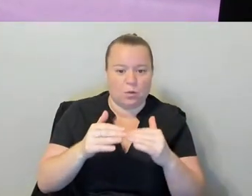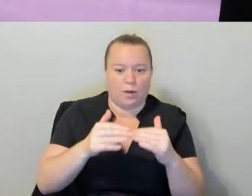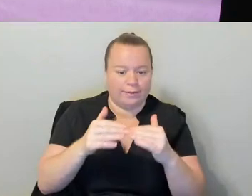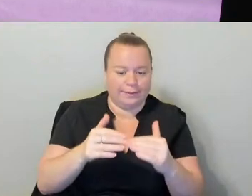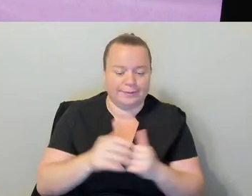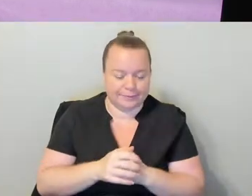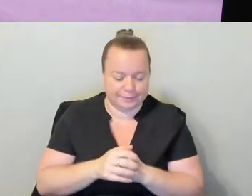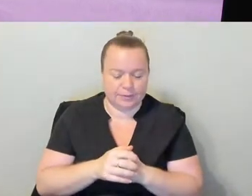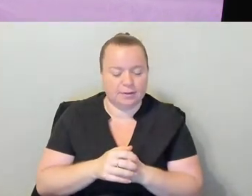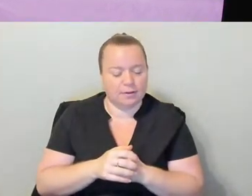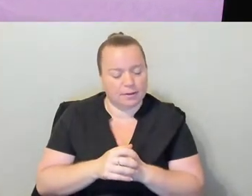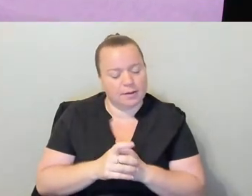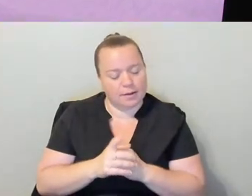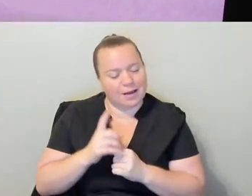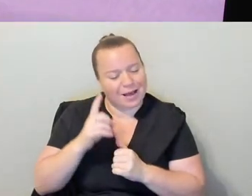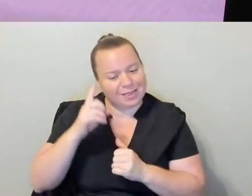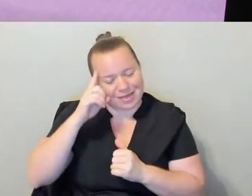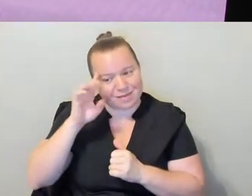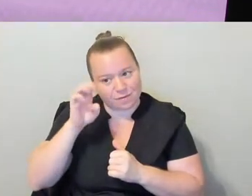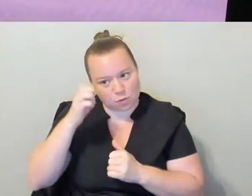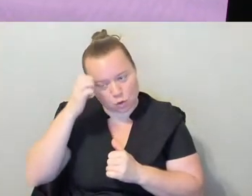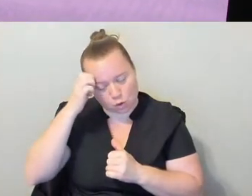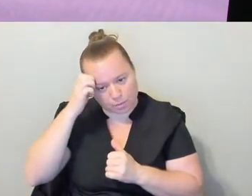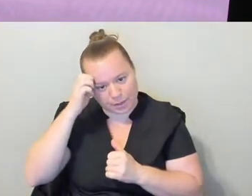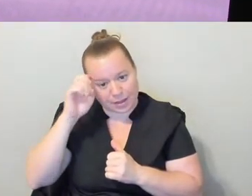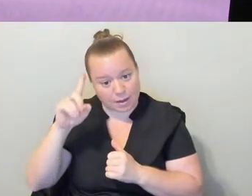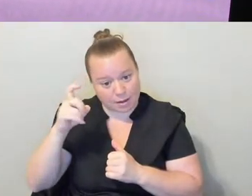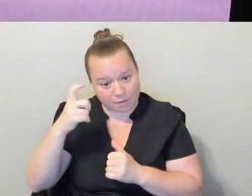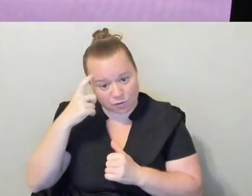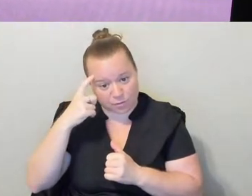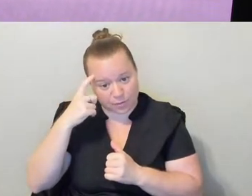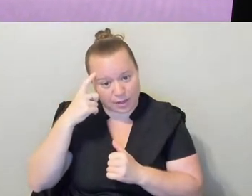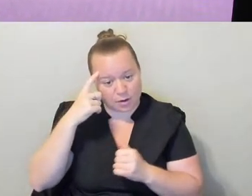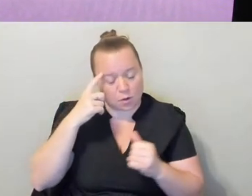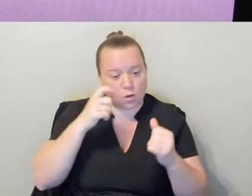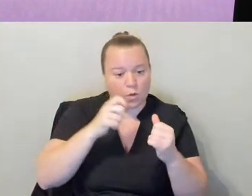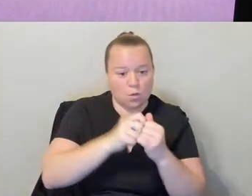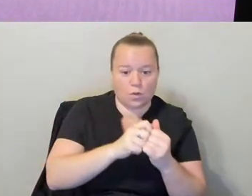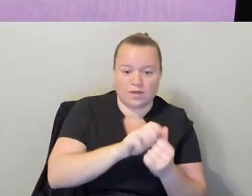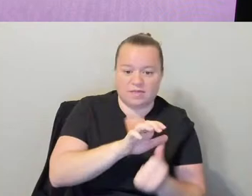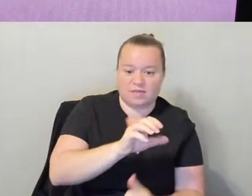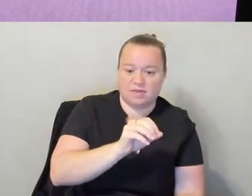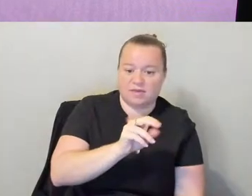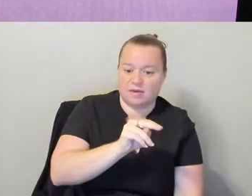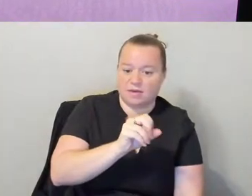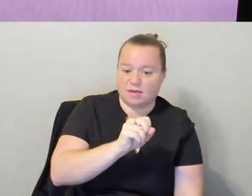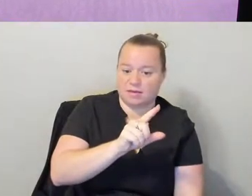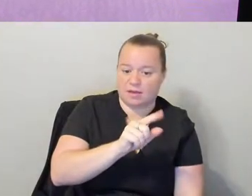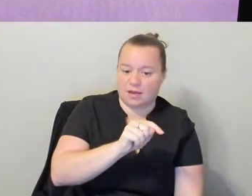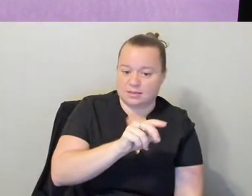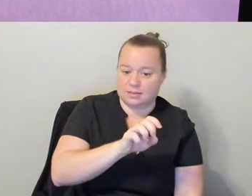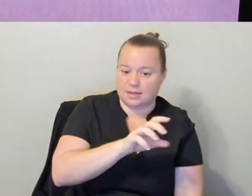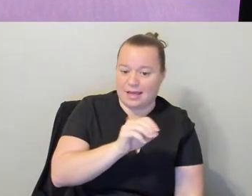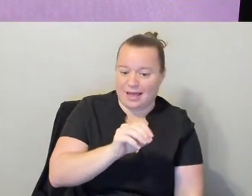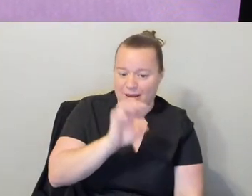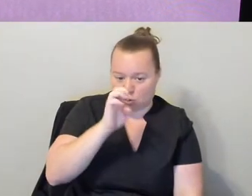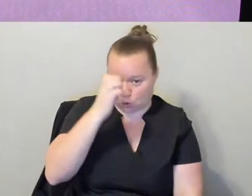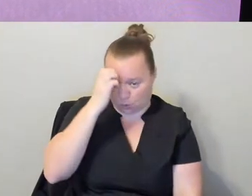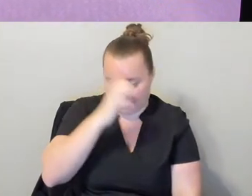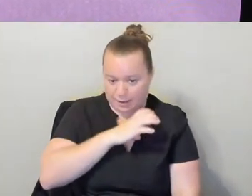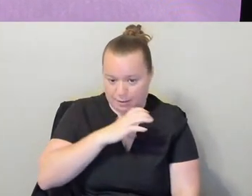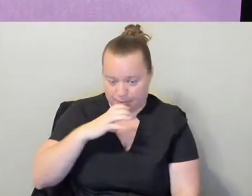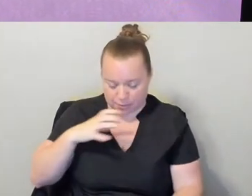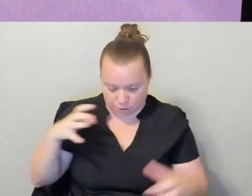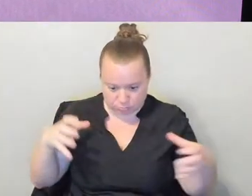and the ambition of the European Parliament and then Team Europe together with the Council and the European Commission. And that's very, very important. Now,